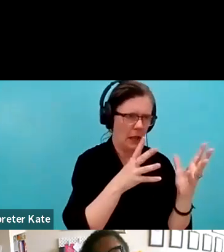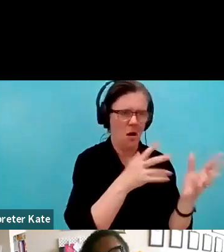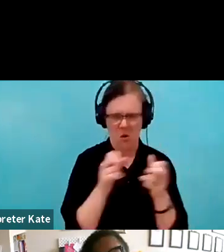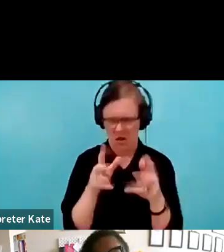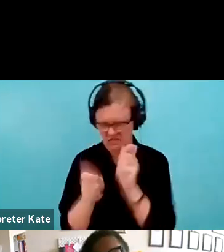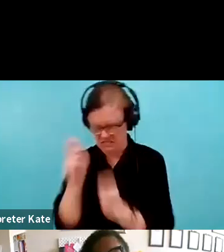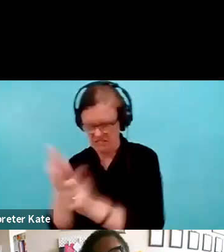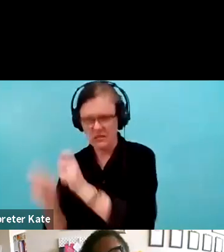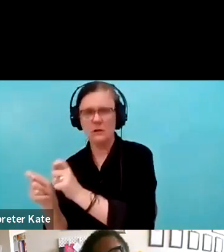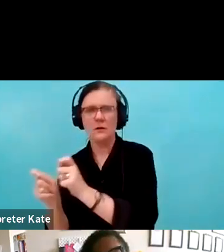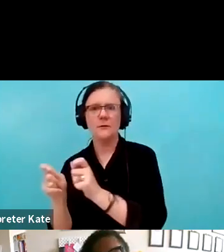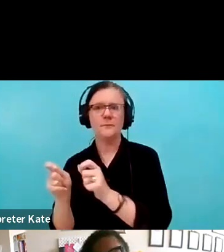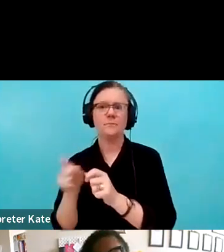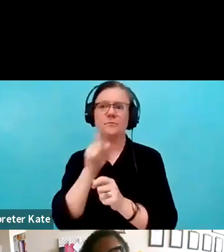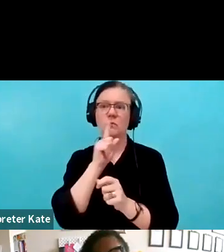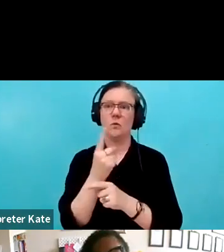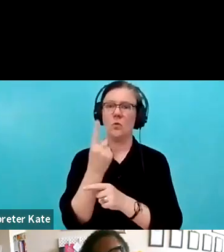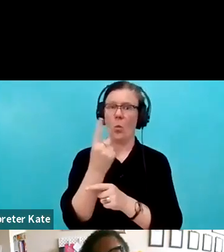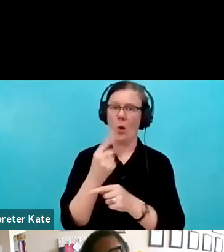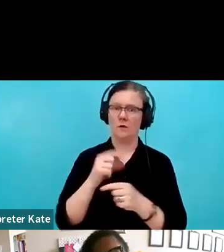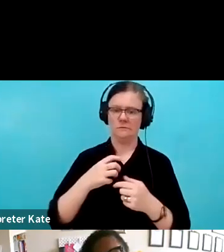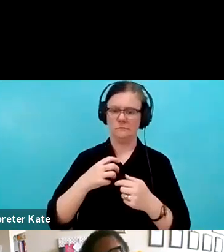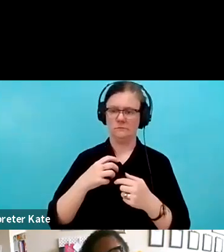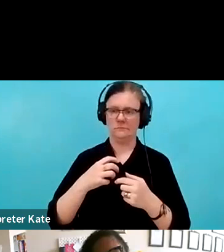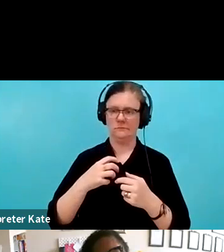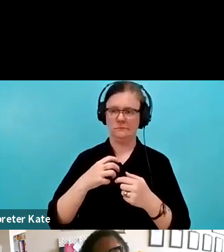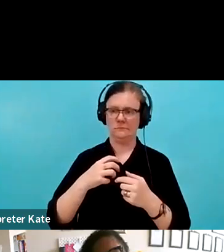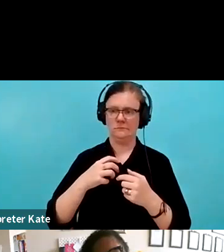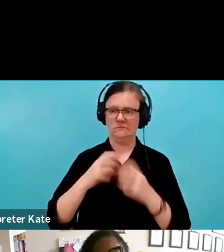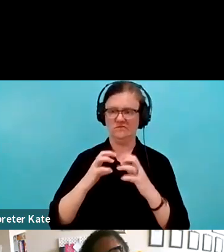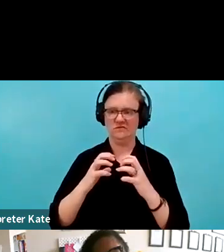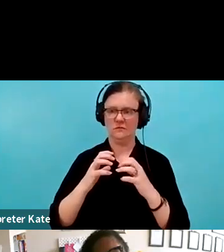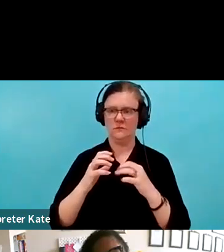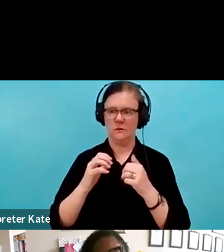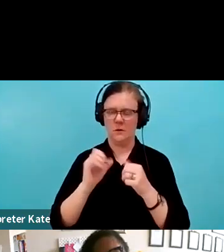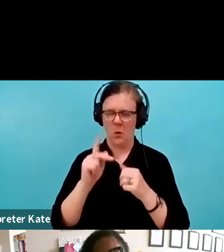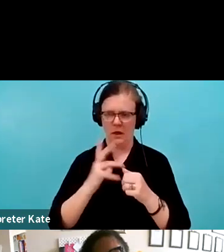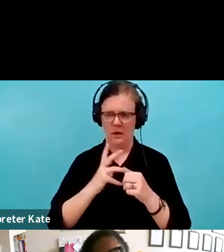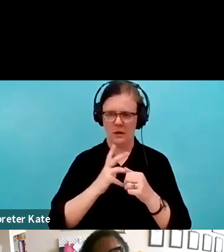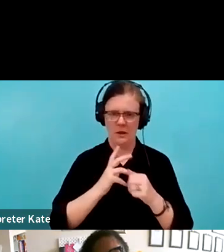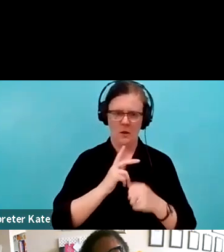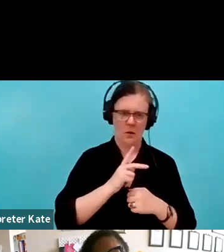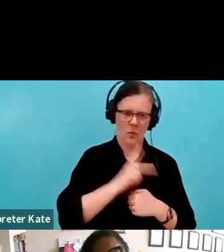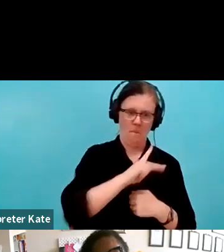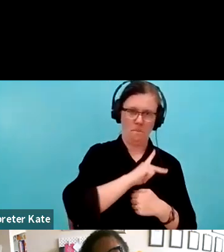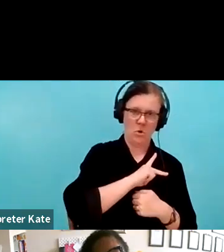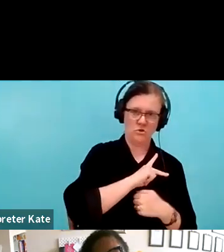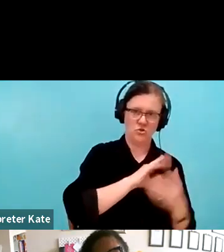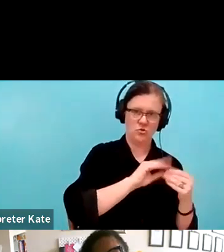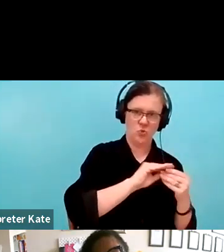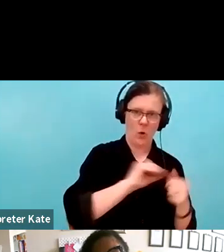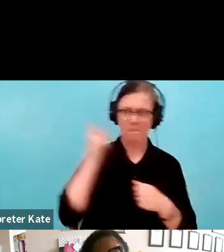probably the biggest kind of editorial struggle that we had actually was like, how do we balance the personal and the political?